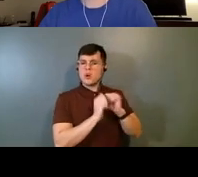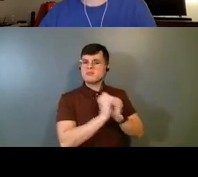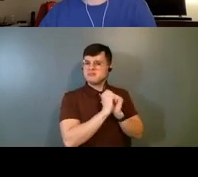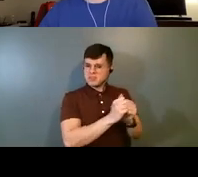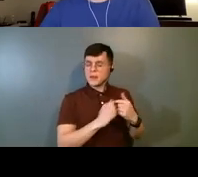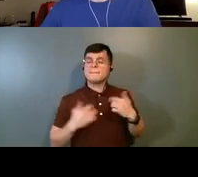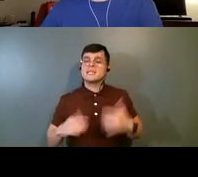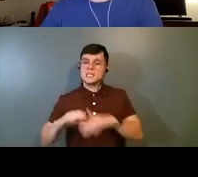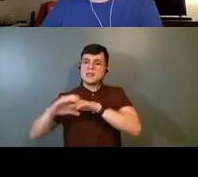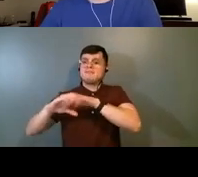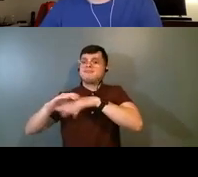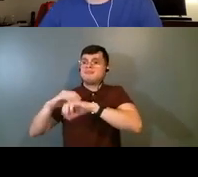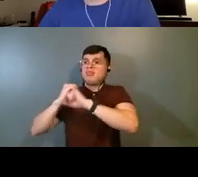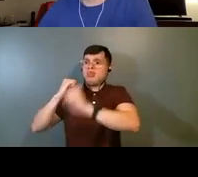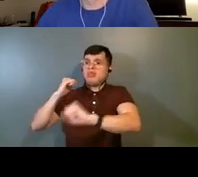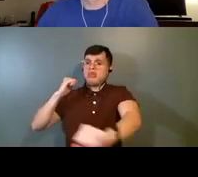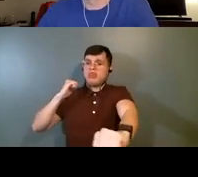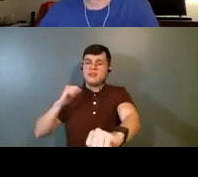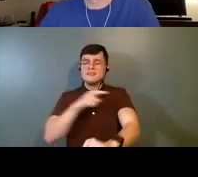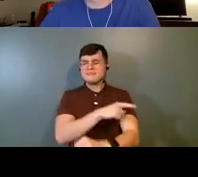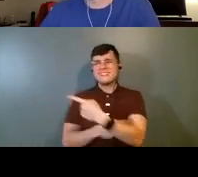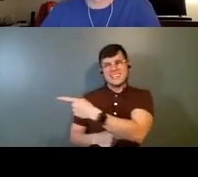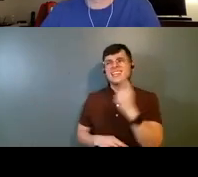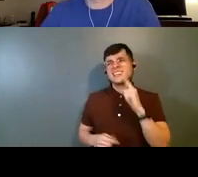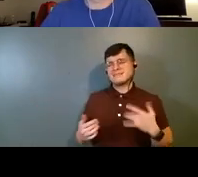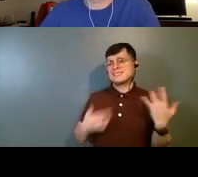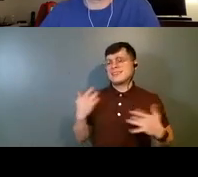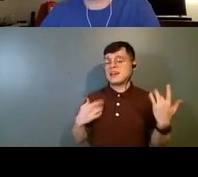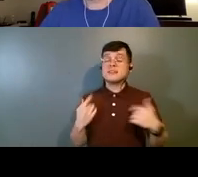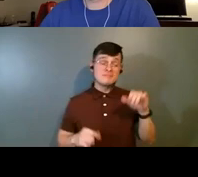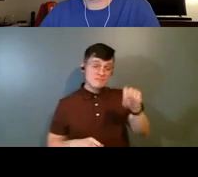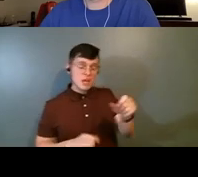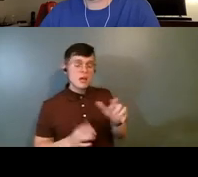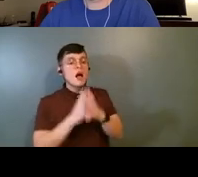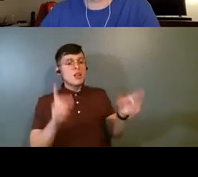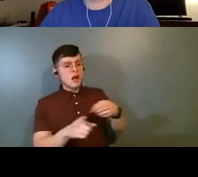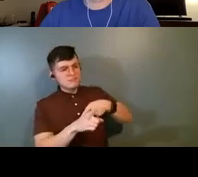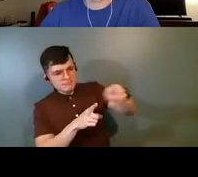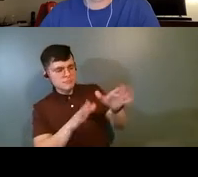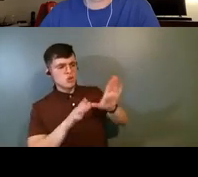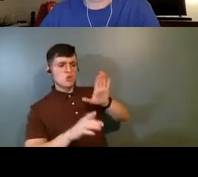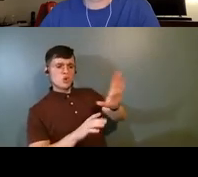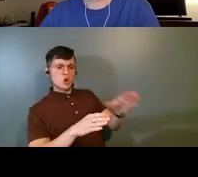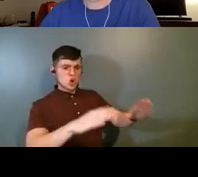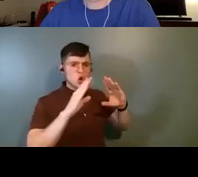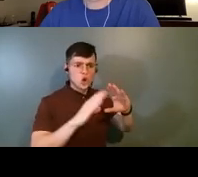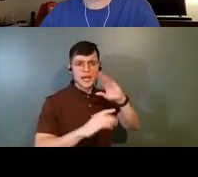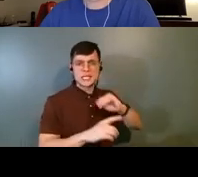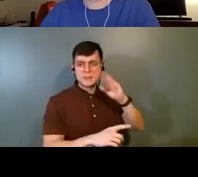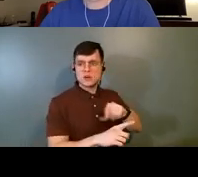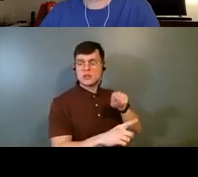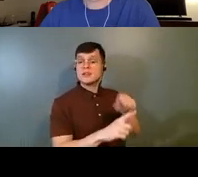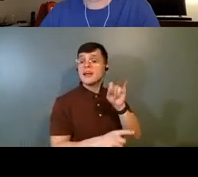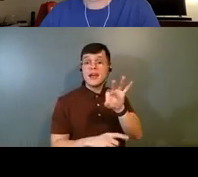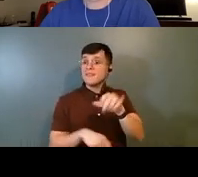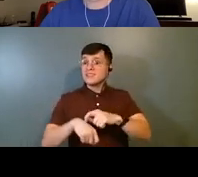that. He gets excited. I do, but a lot of this is about her experience. And Matt, if you run out of time,